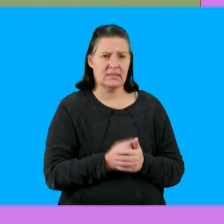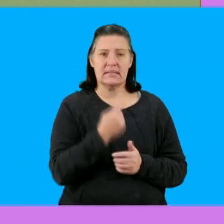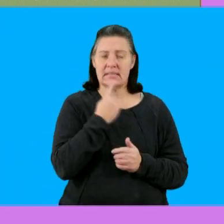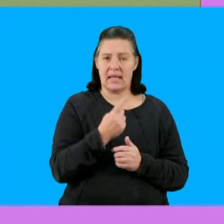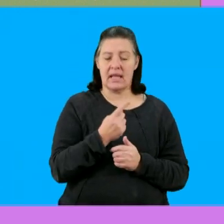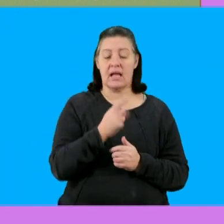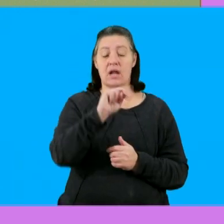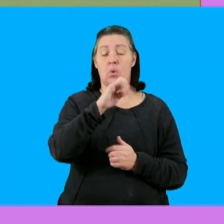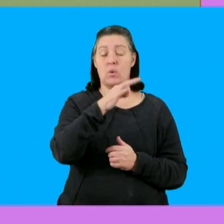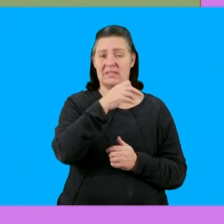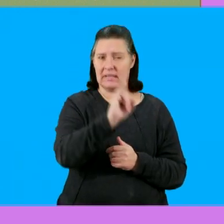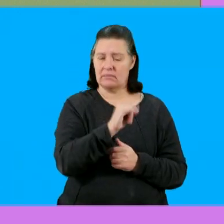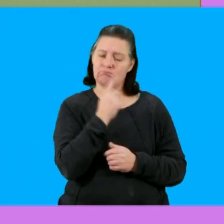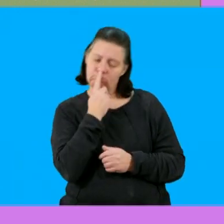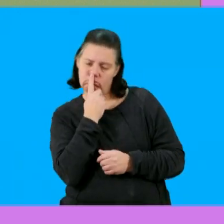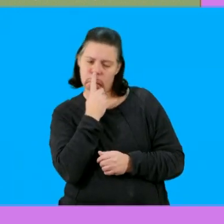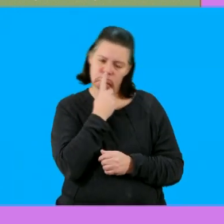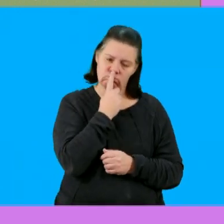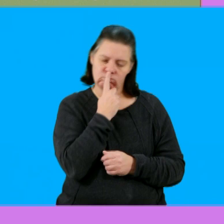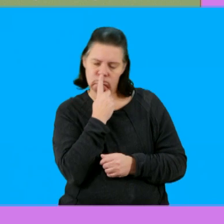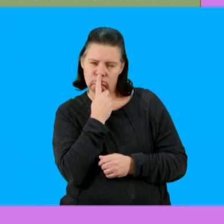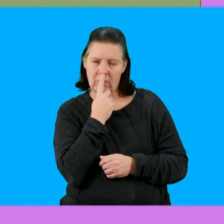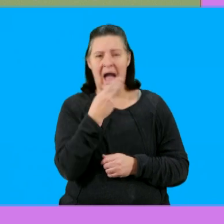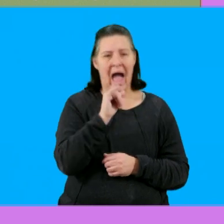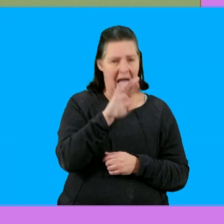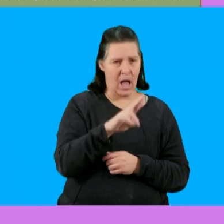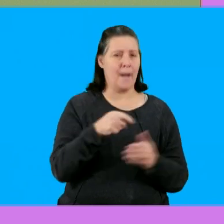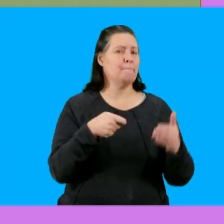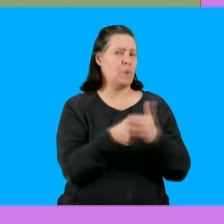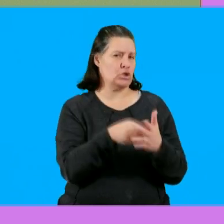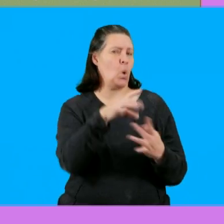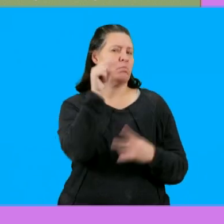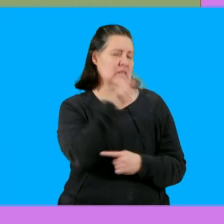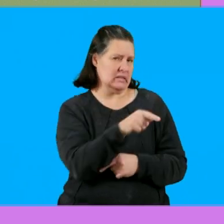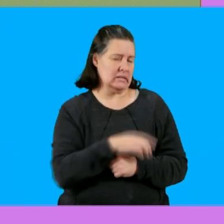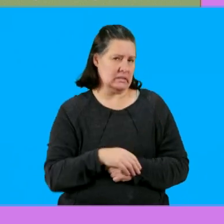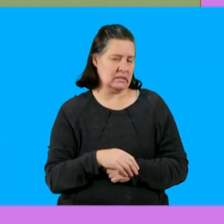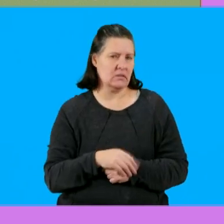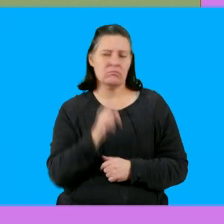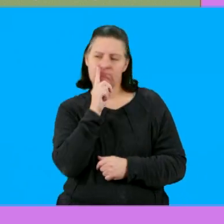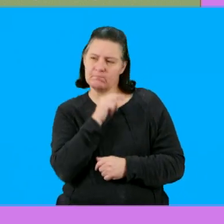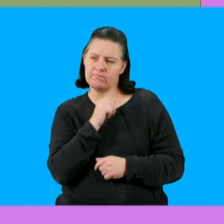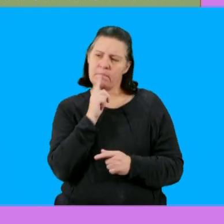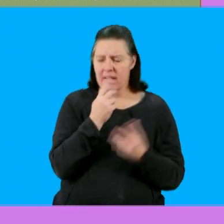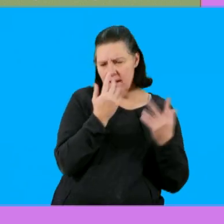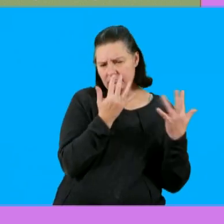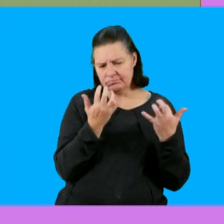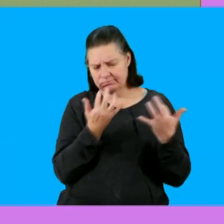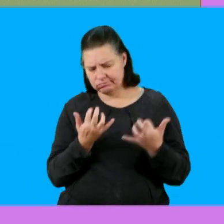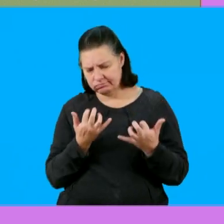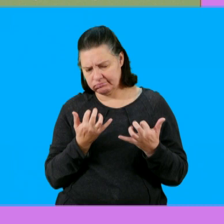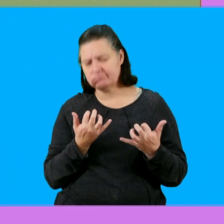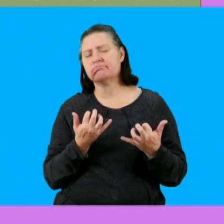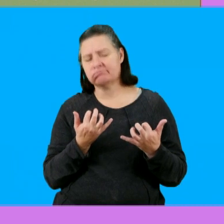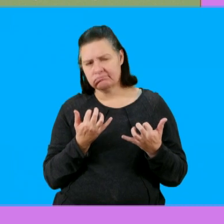It says Mrs. Nkosi is considering the higher purchase option, right? She did some calculations and stated that